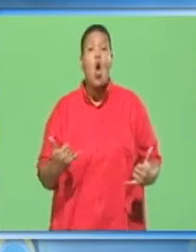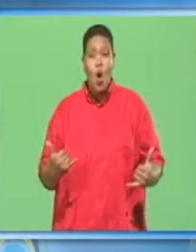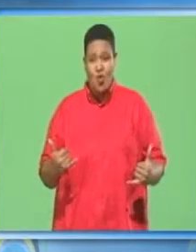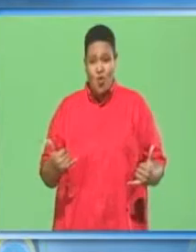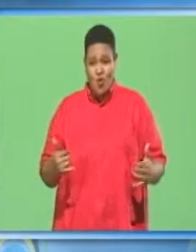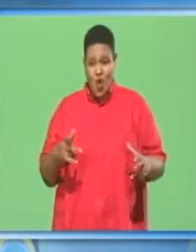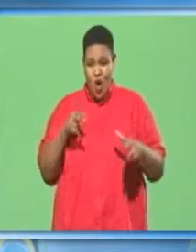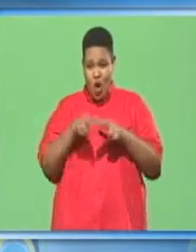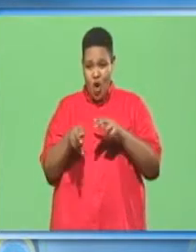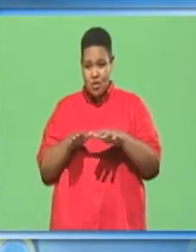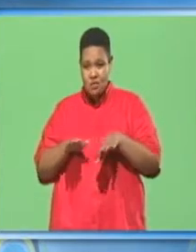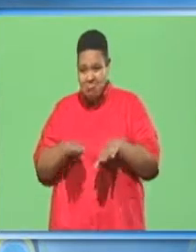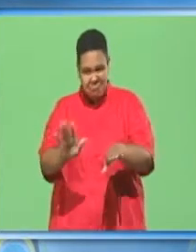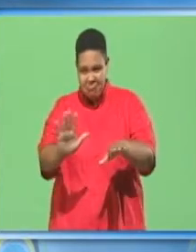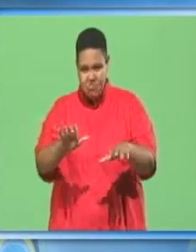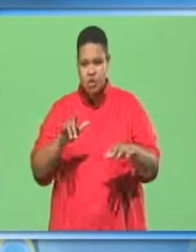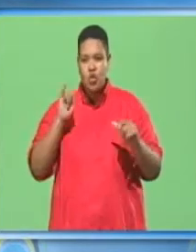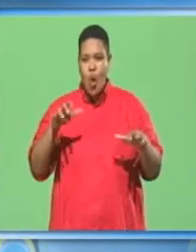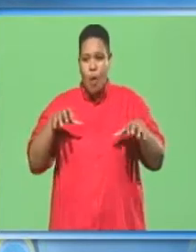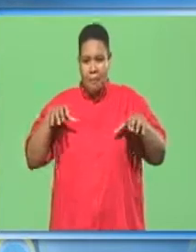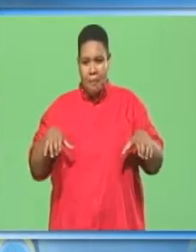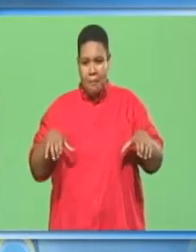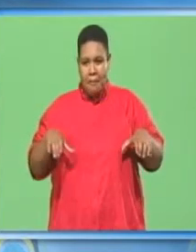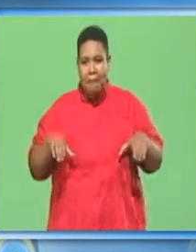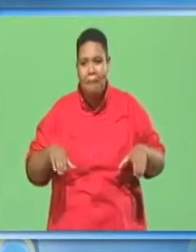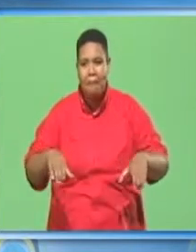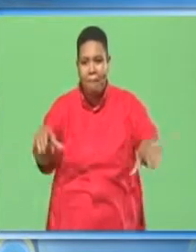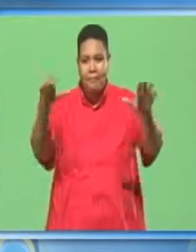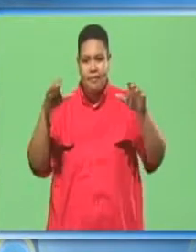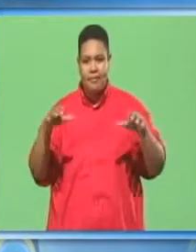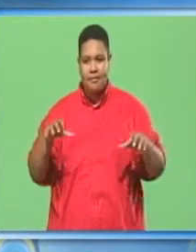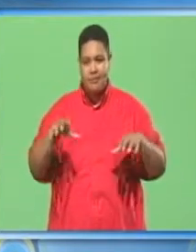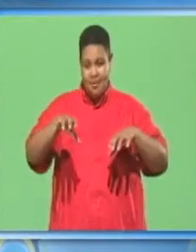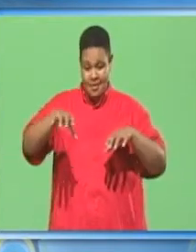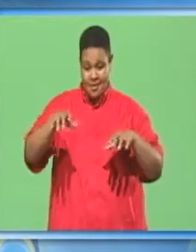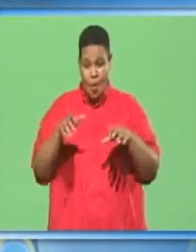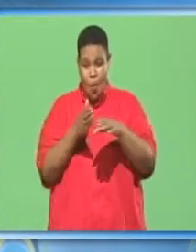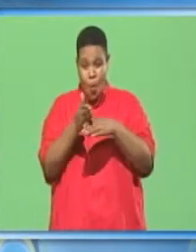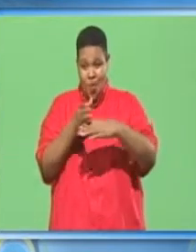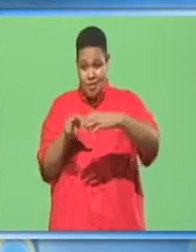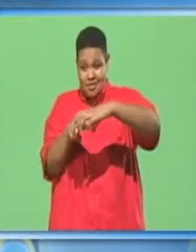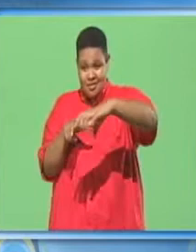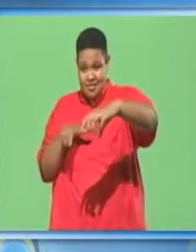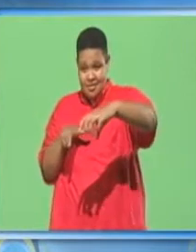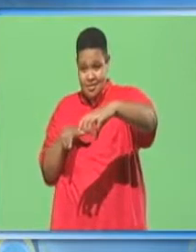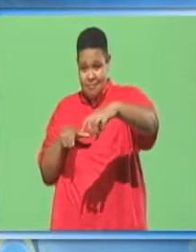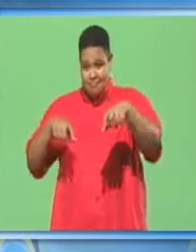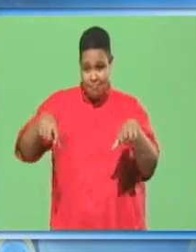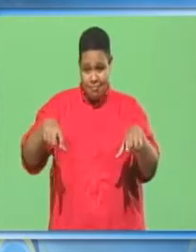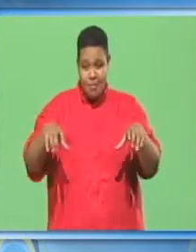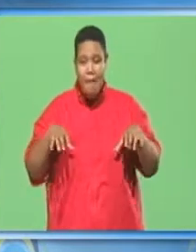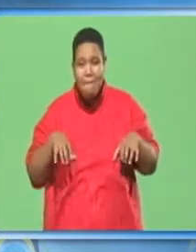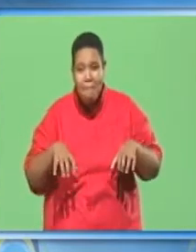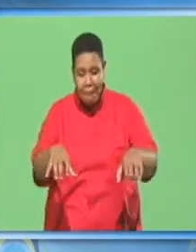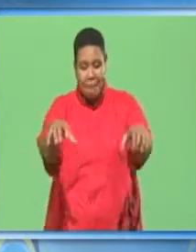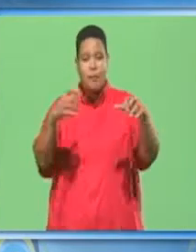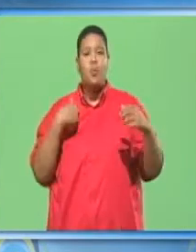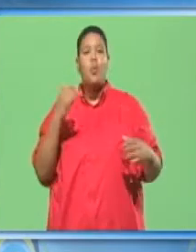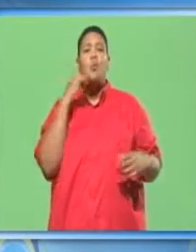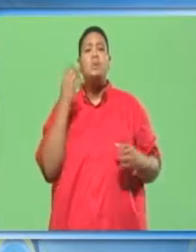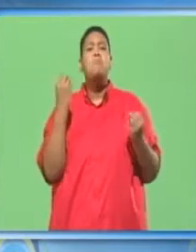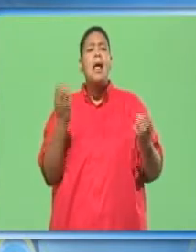the pieces to get the required length. As we are going to cut several pieces of the same length, we will use the